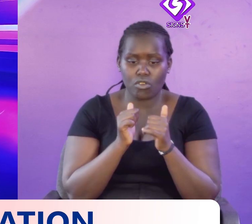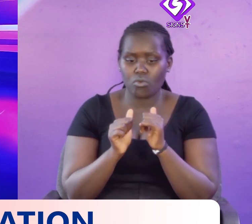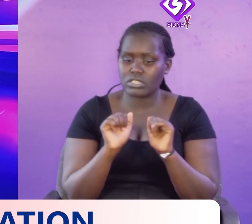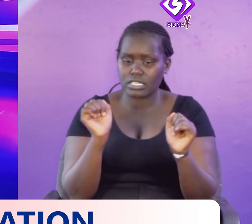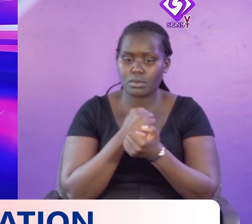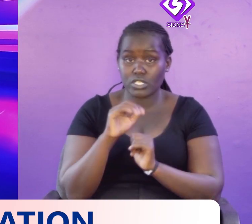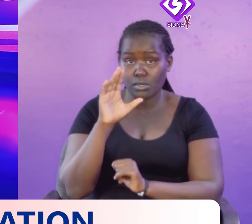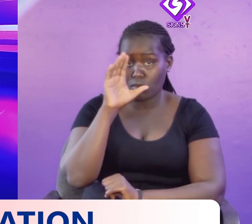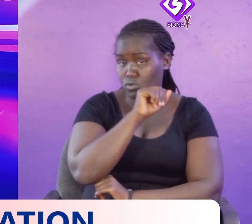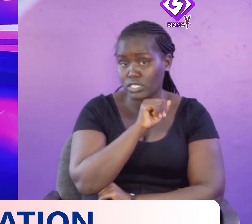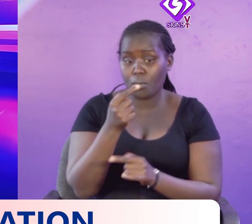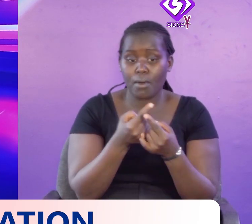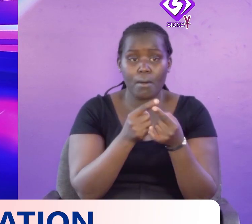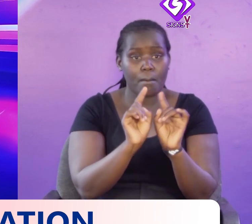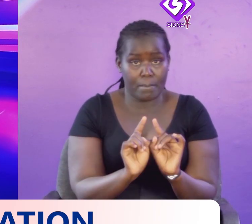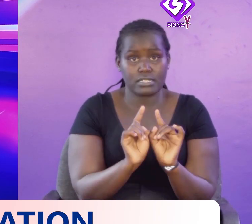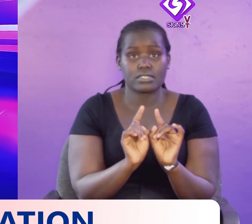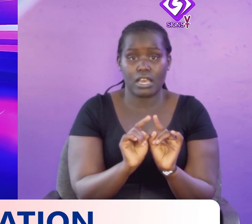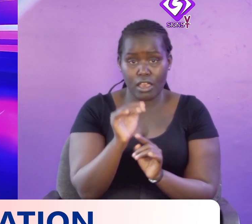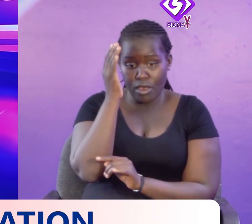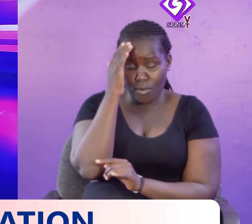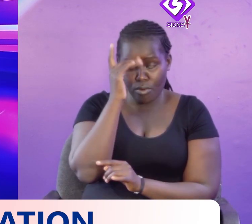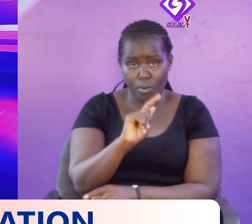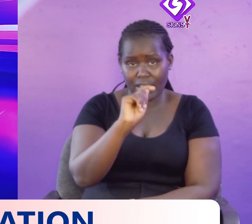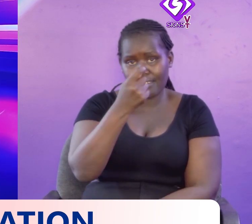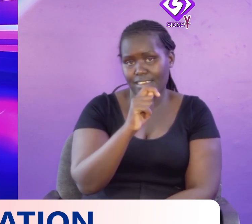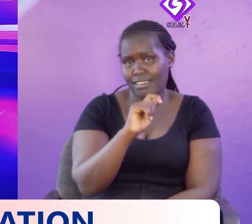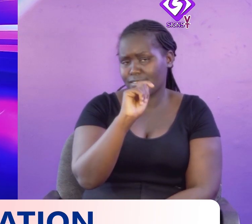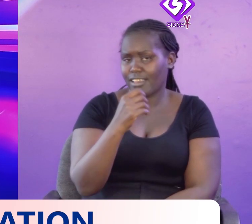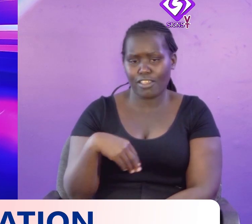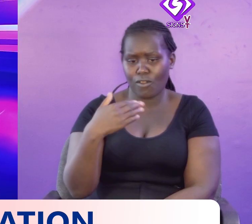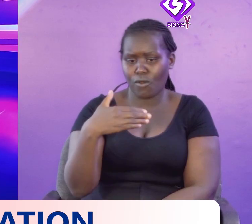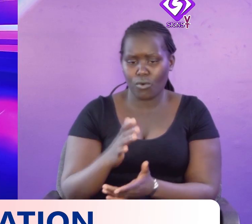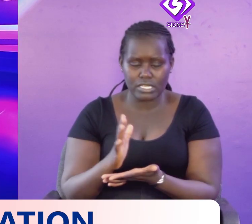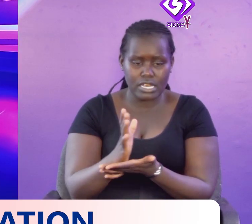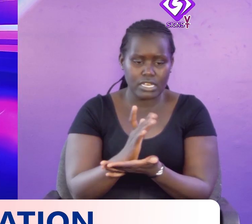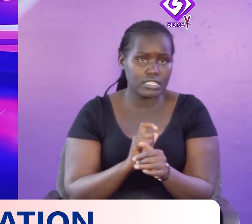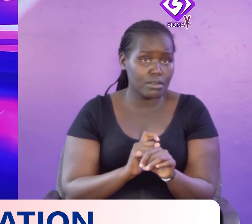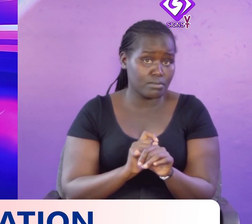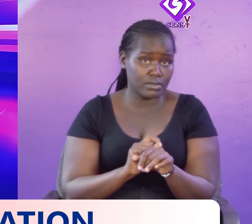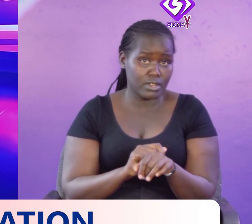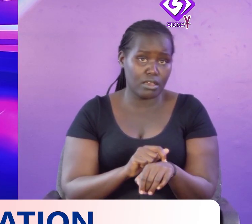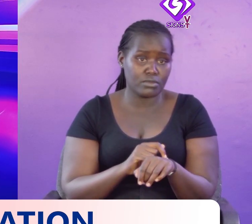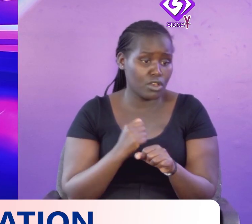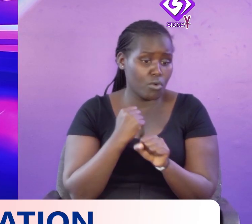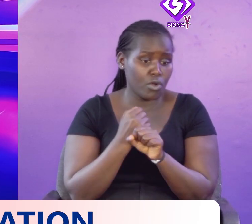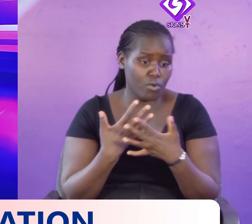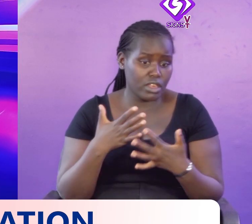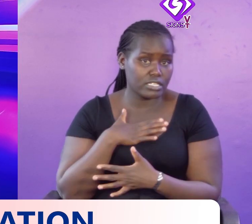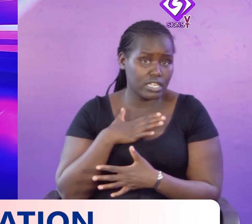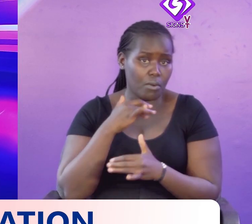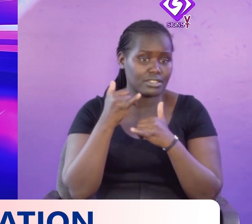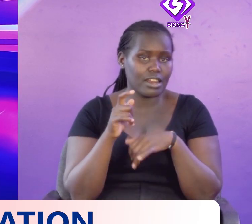assume. But again, unajua Mkenya ni Mkenya tu. Sometimes we do our things last minute.